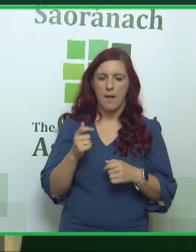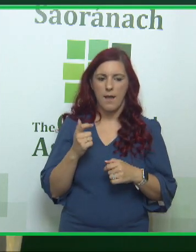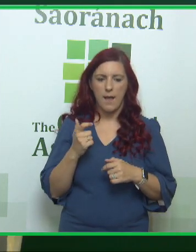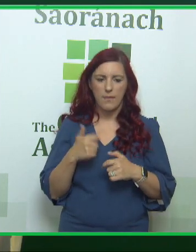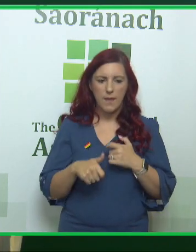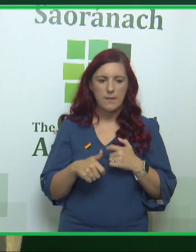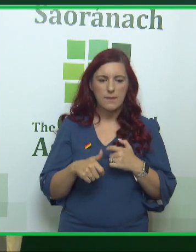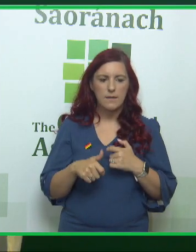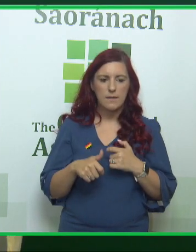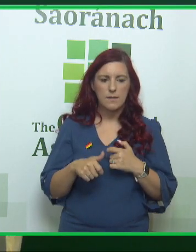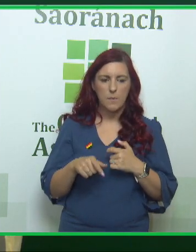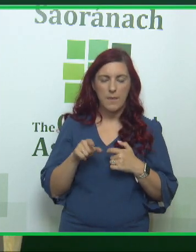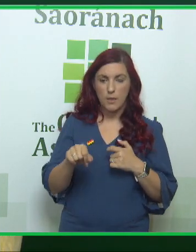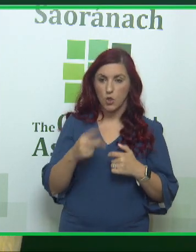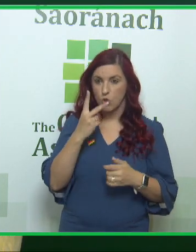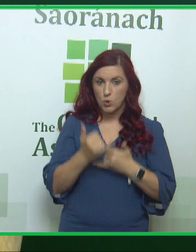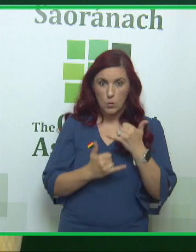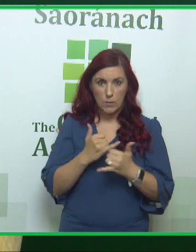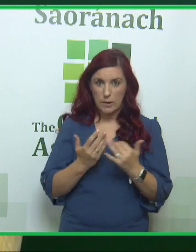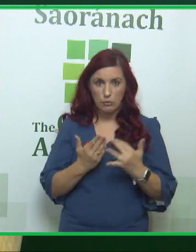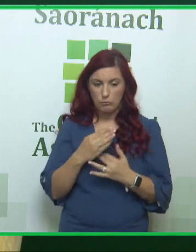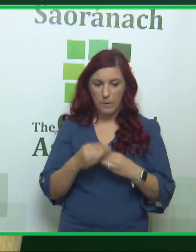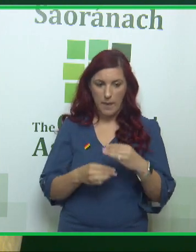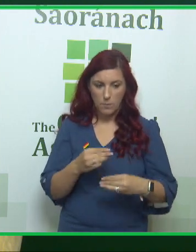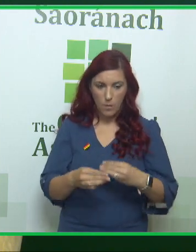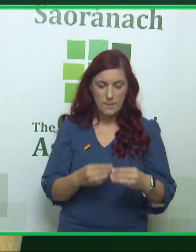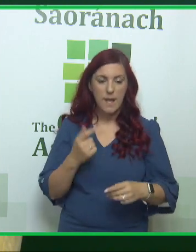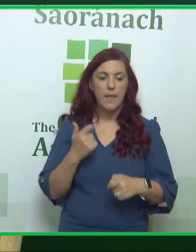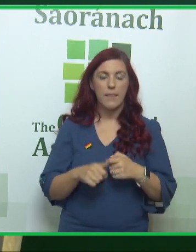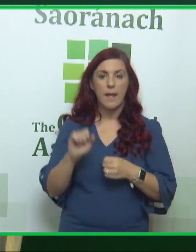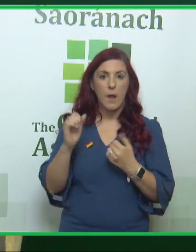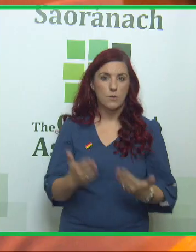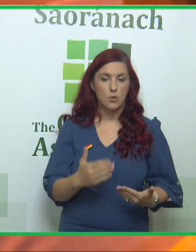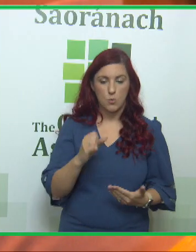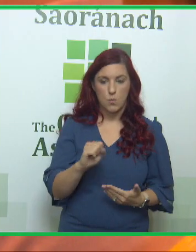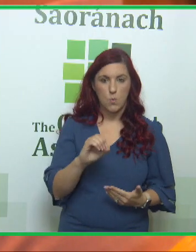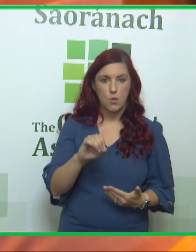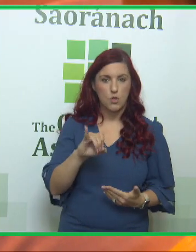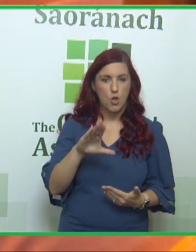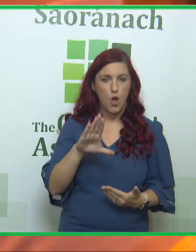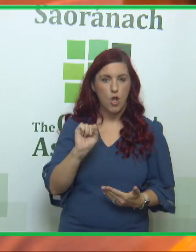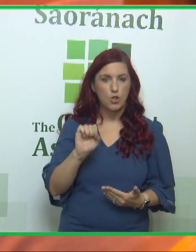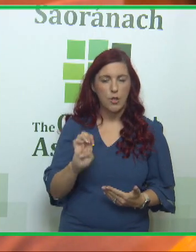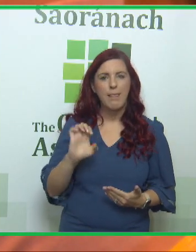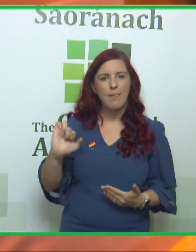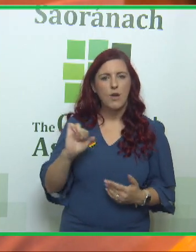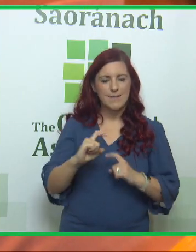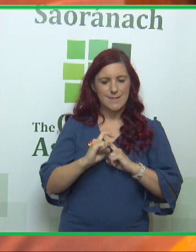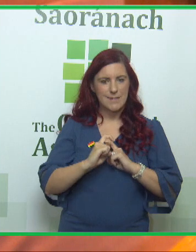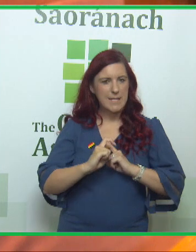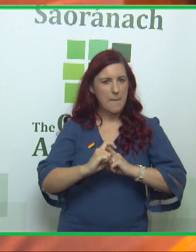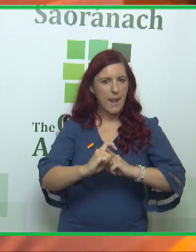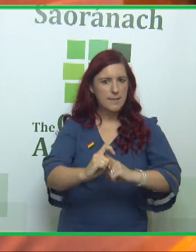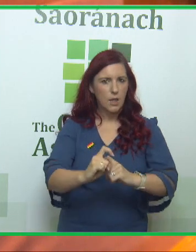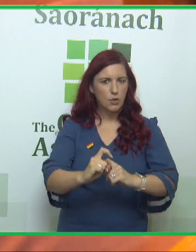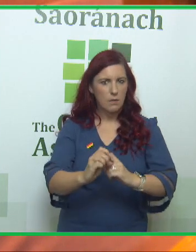And so that took 2 years, and then I was introduced to Soilse, the stabilisation programme. So that was my